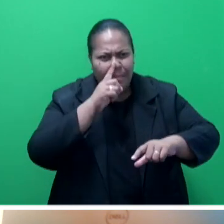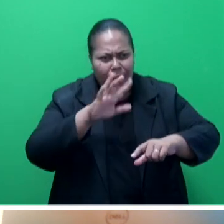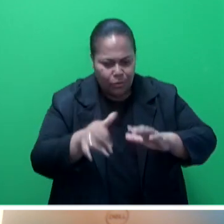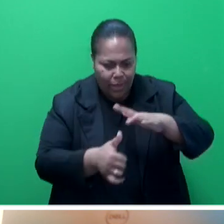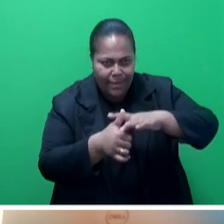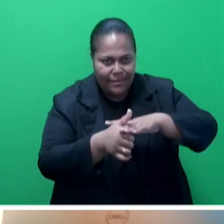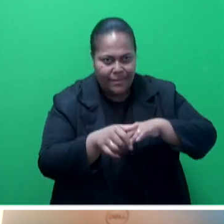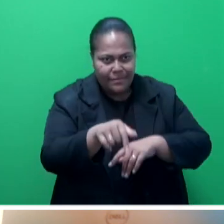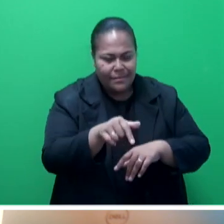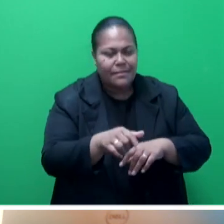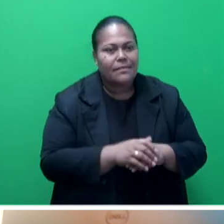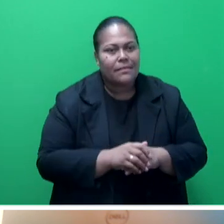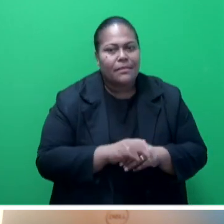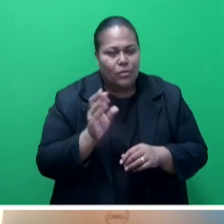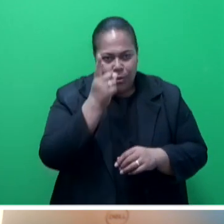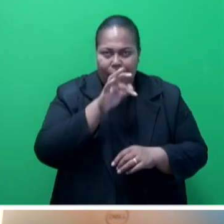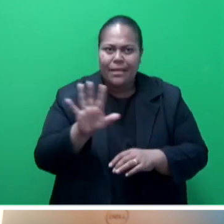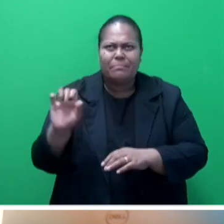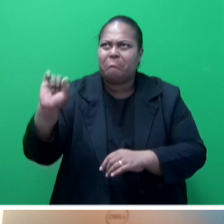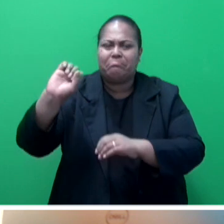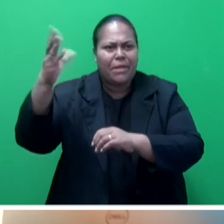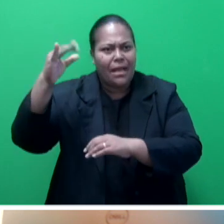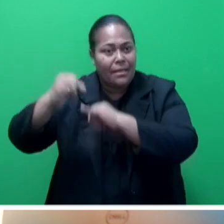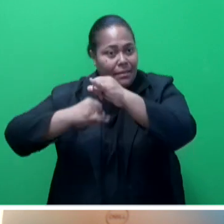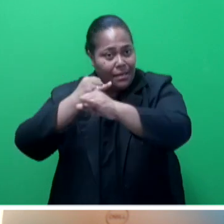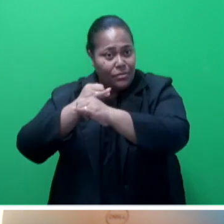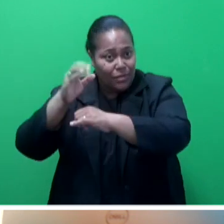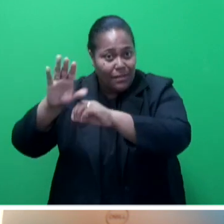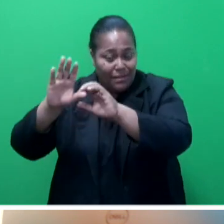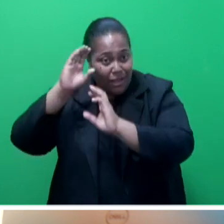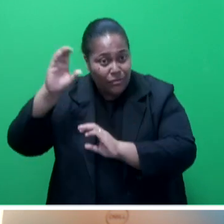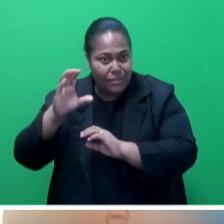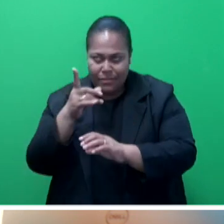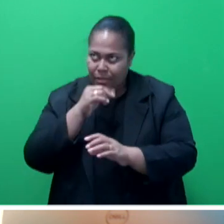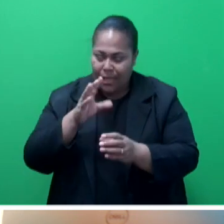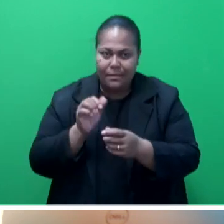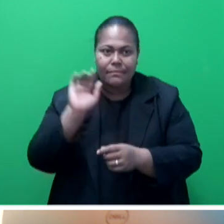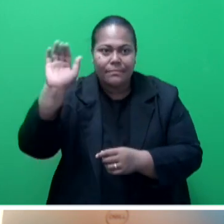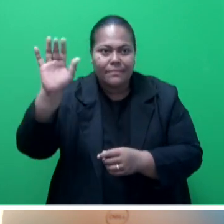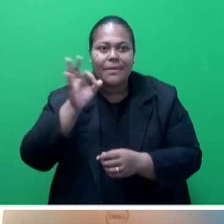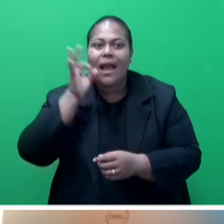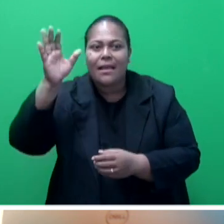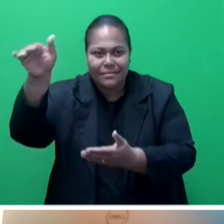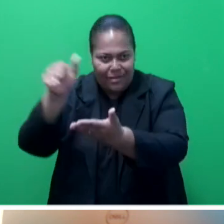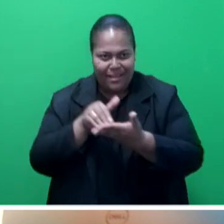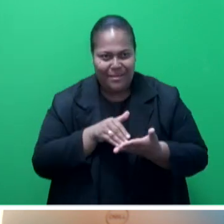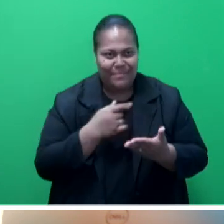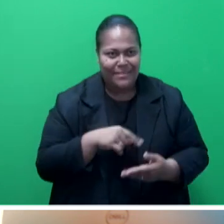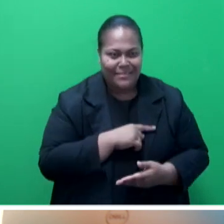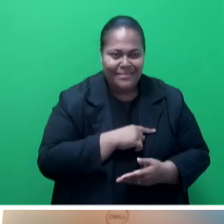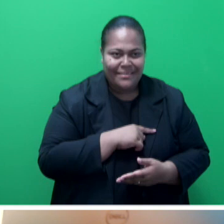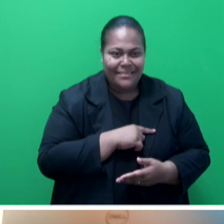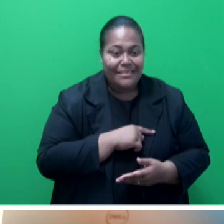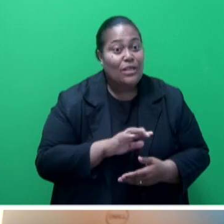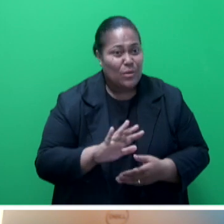access foreign carbon markets through the Fijian government's trading setup. In particular, the draft climate change